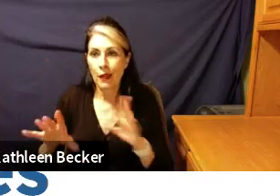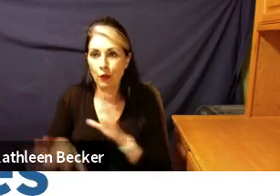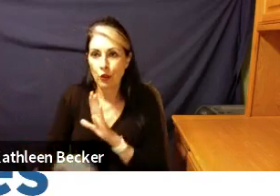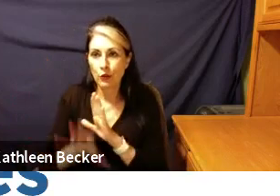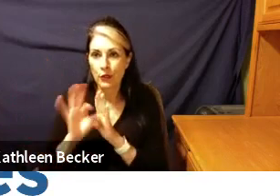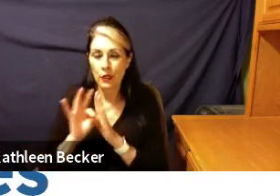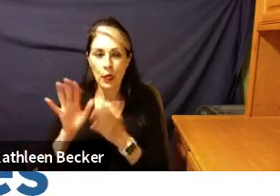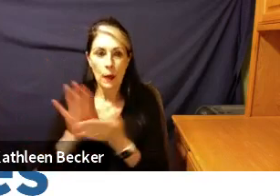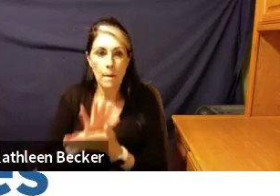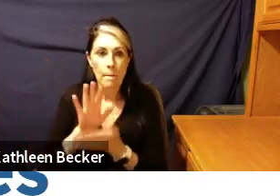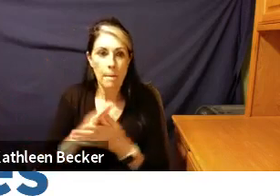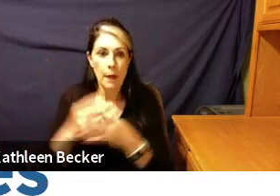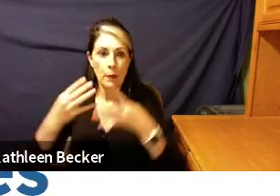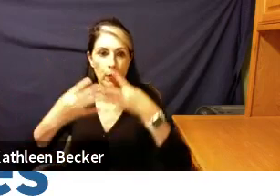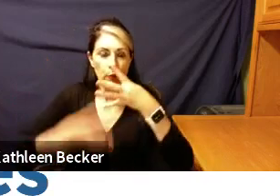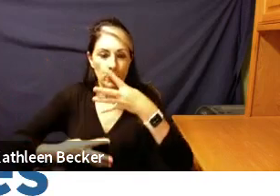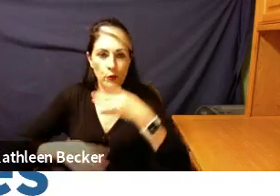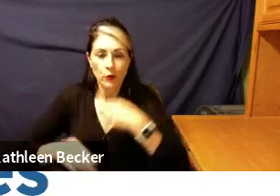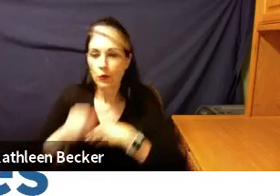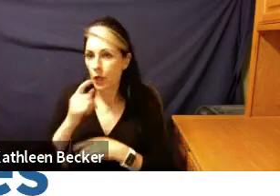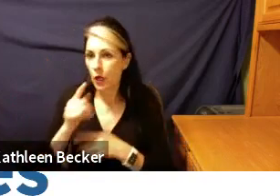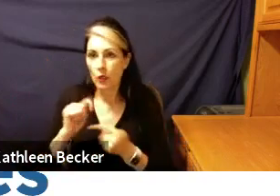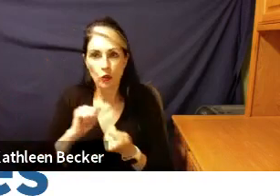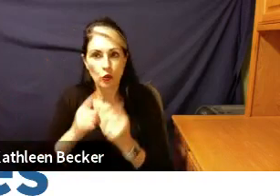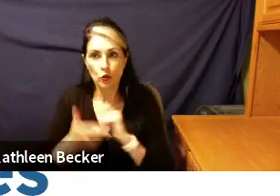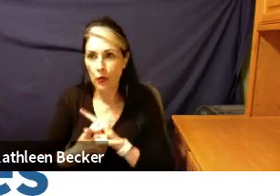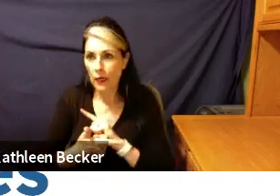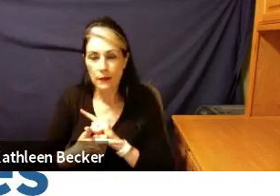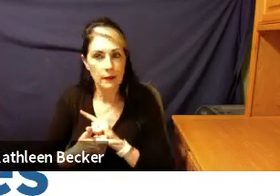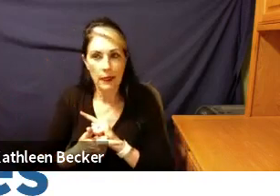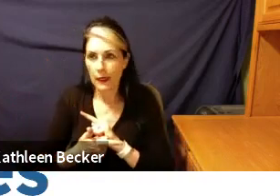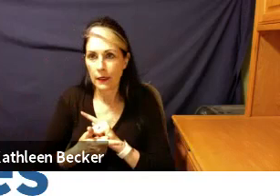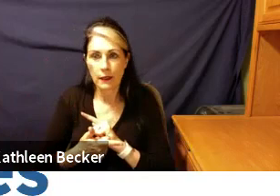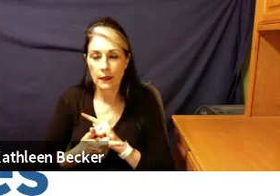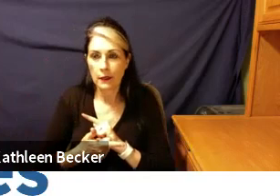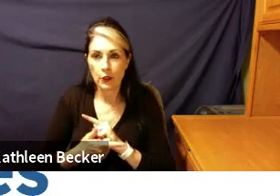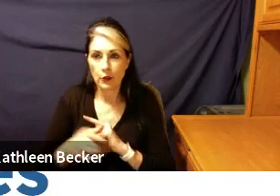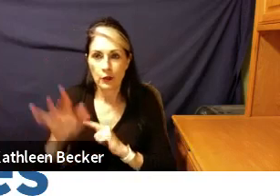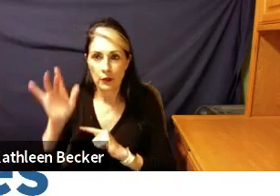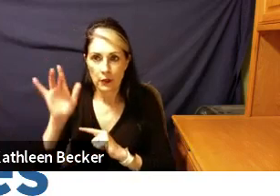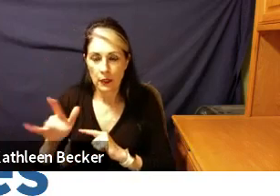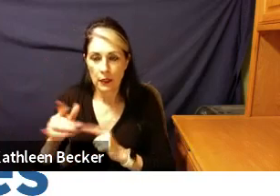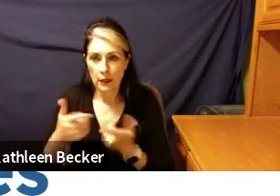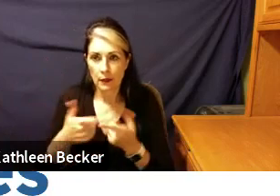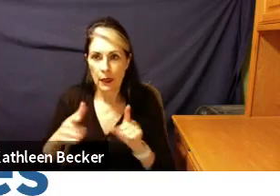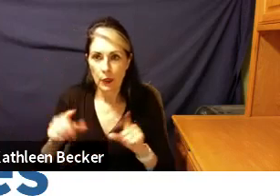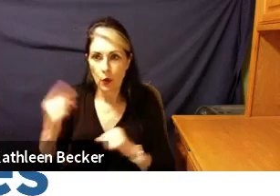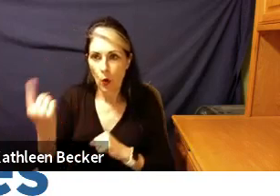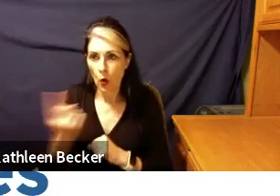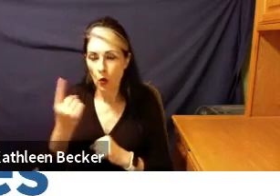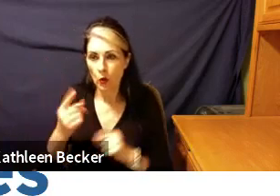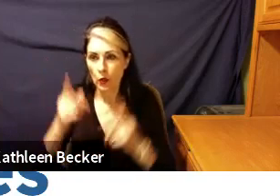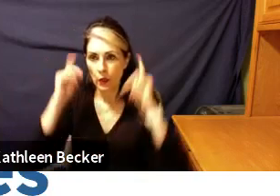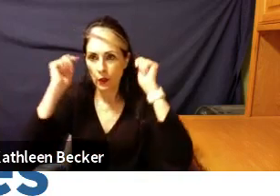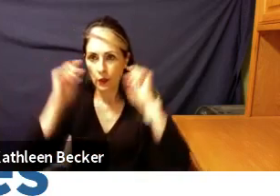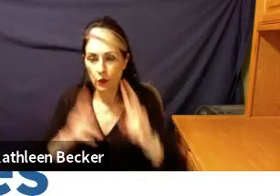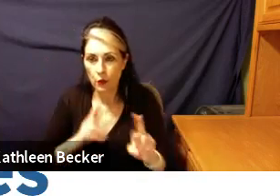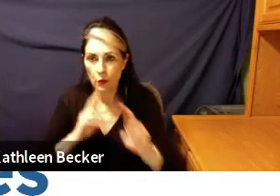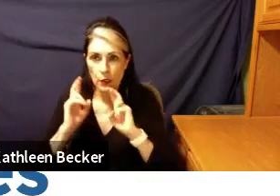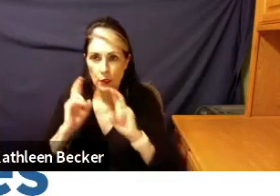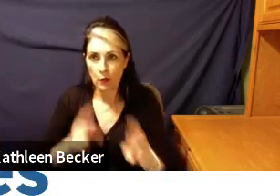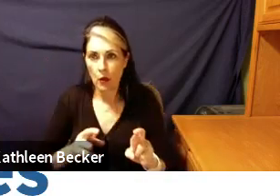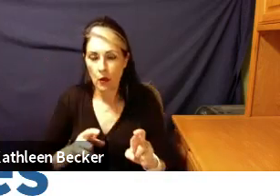The Paper dashboard will not translate into the selected language. only the tutor will respond in